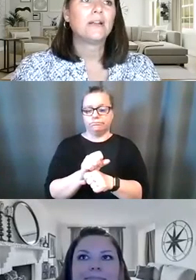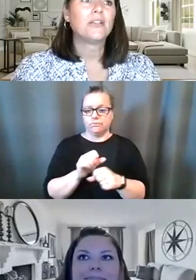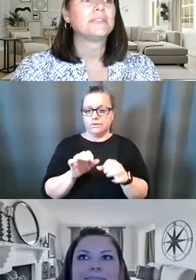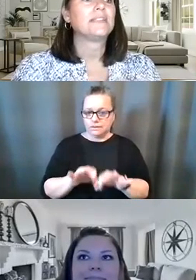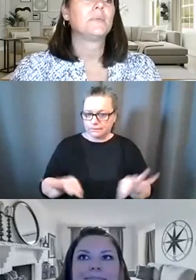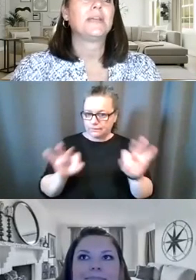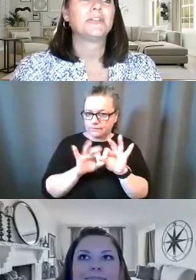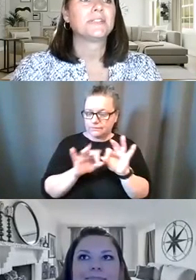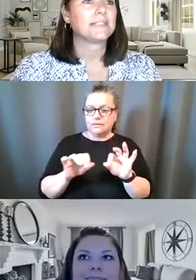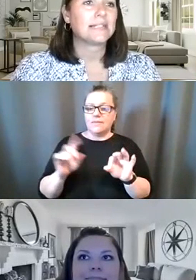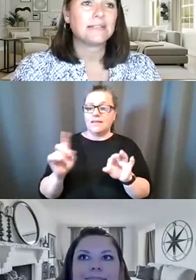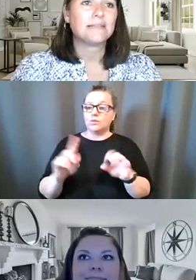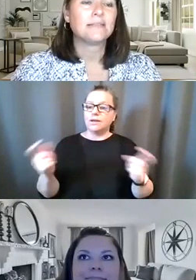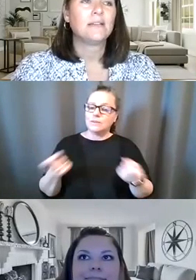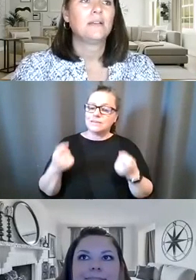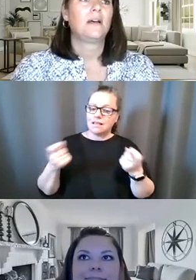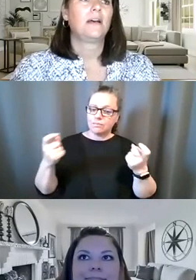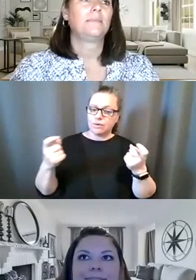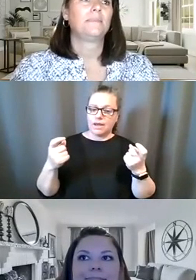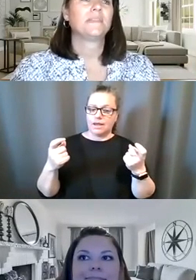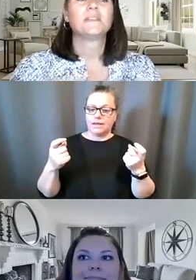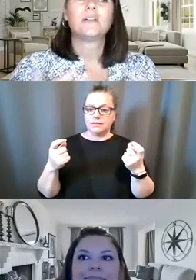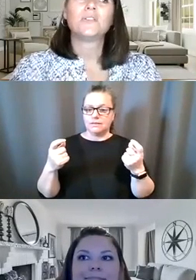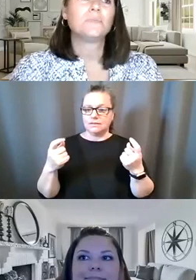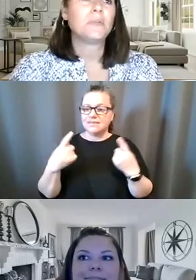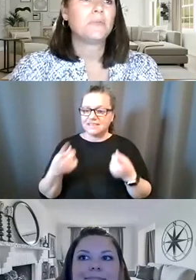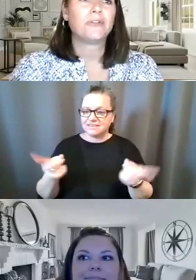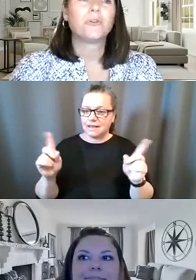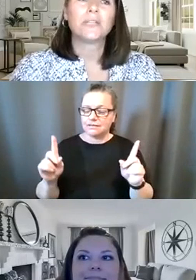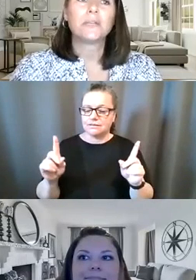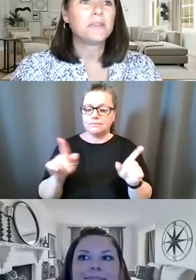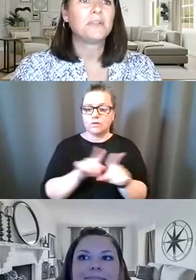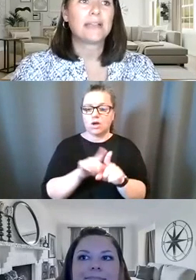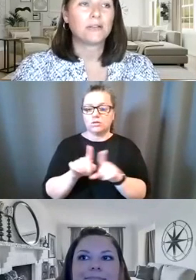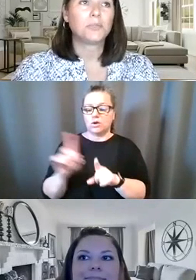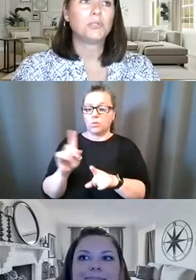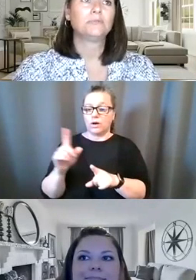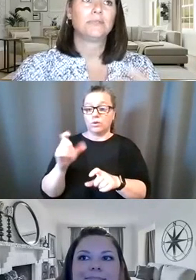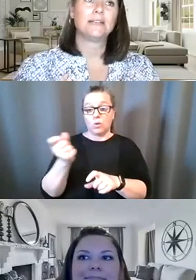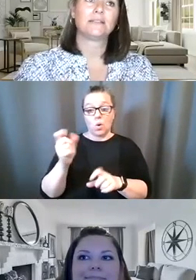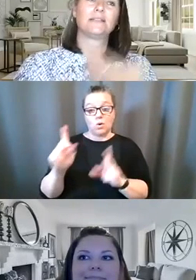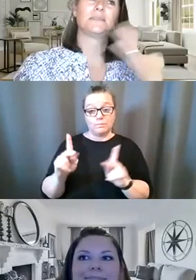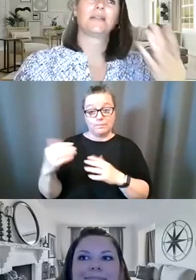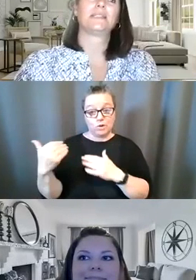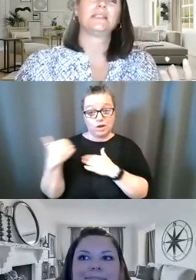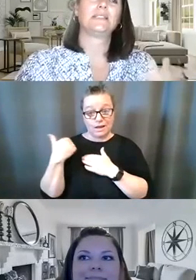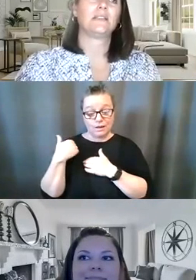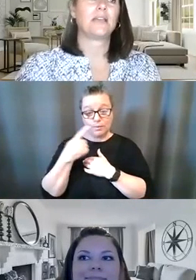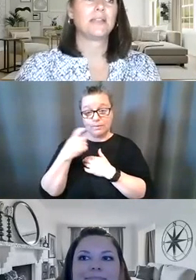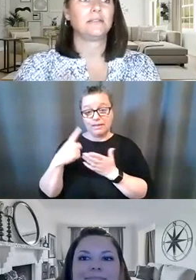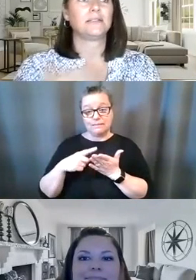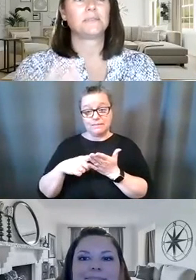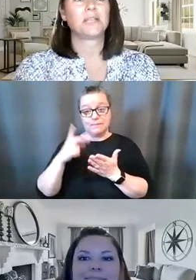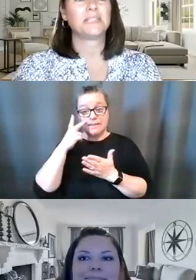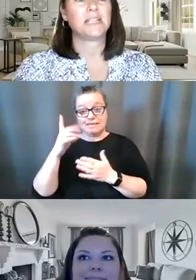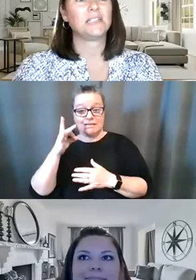where you celebrate your successes. This could also be where you're holding people accountable, right? Because sometimes they see the light